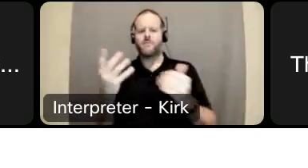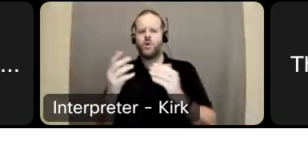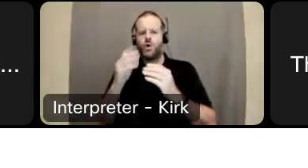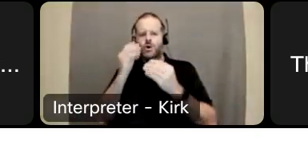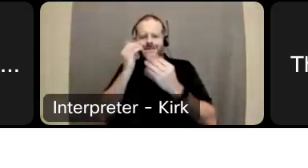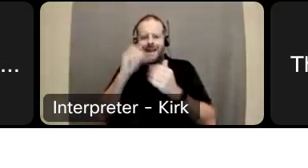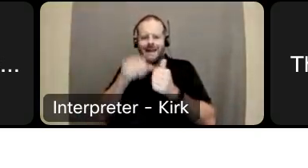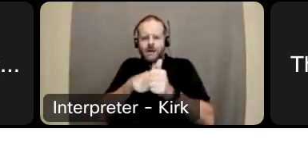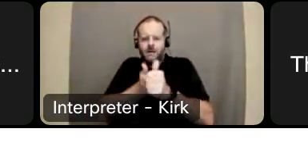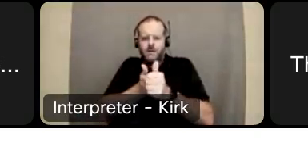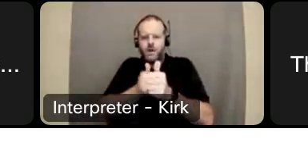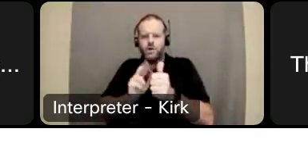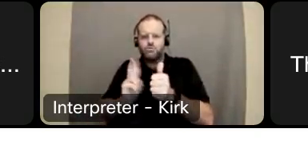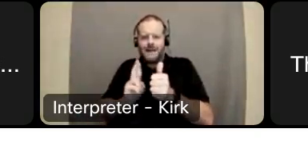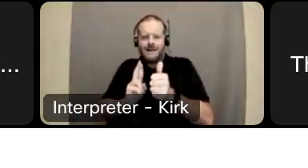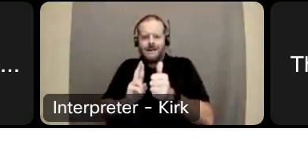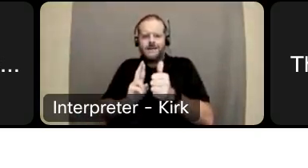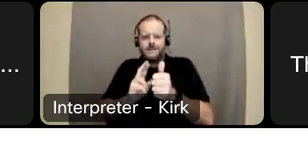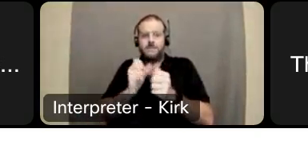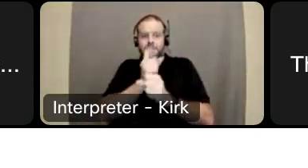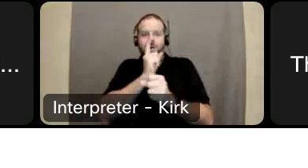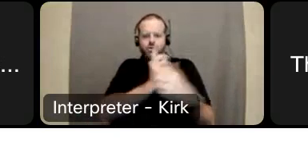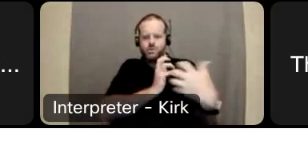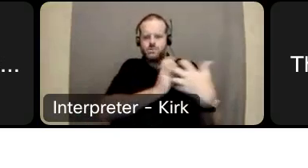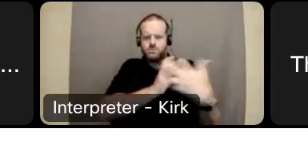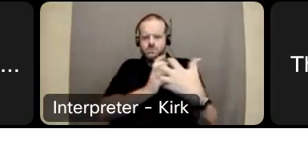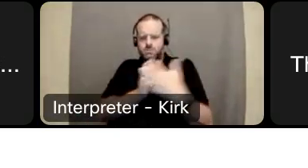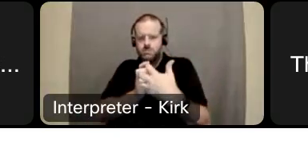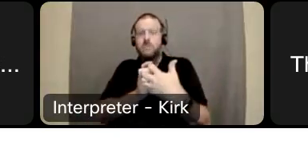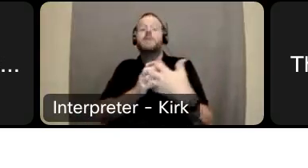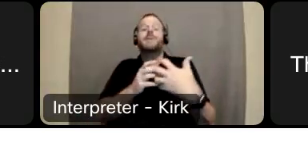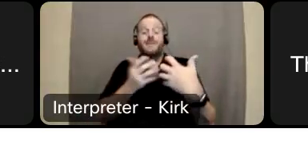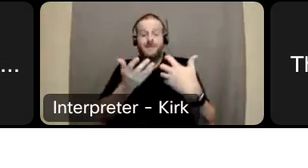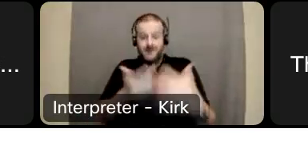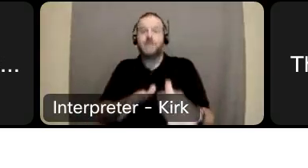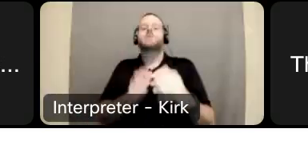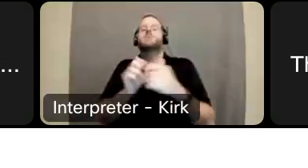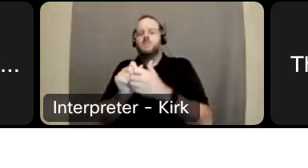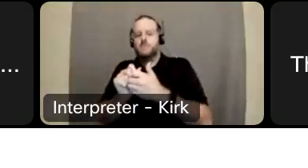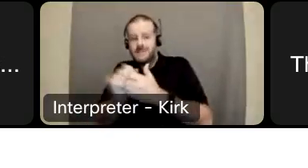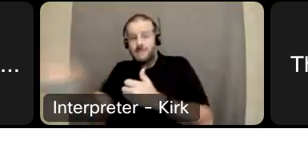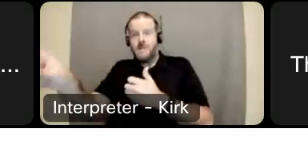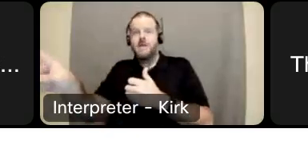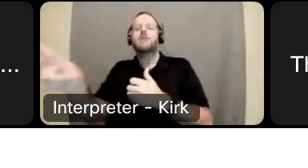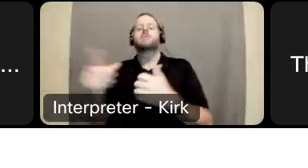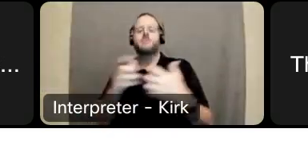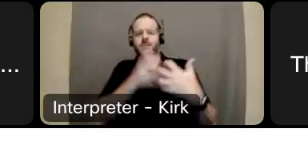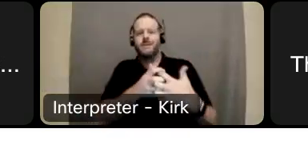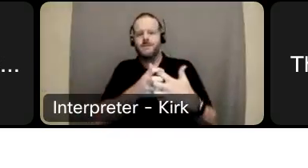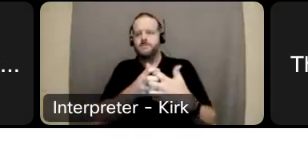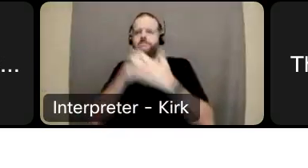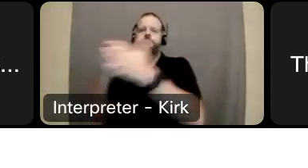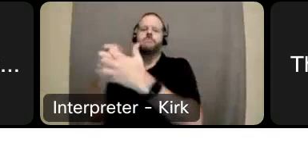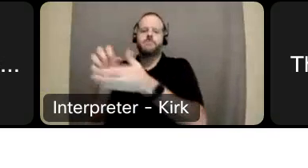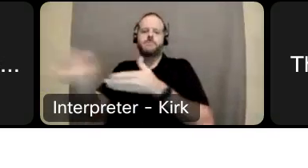make sure that these things are matching up, and that when the survey is submitted, a lot of the things that there's a lot of